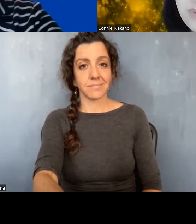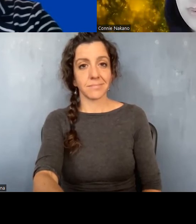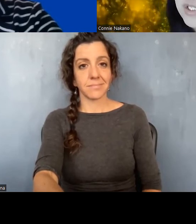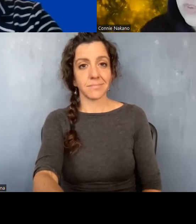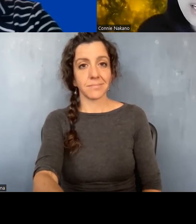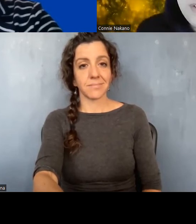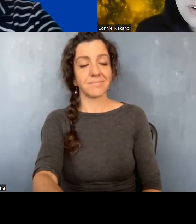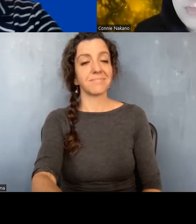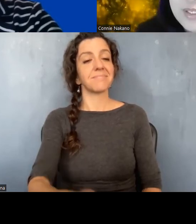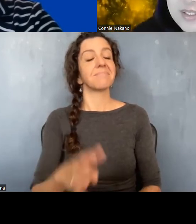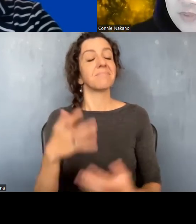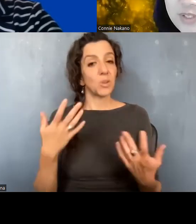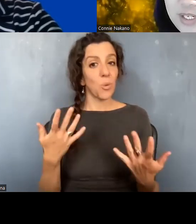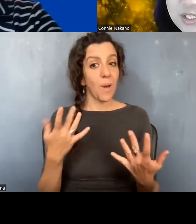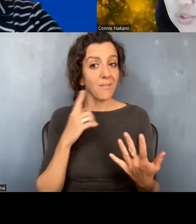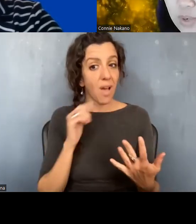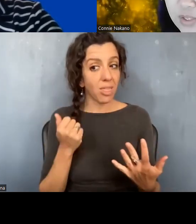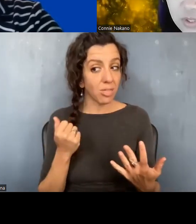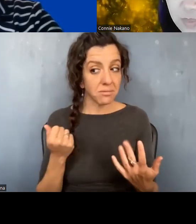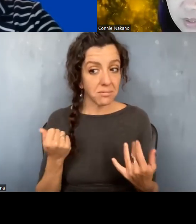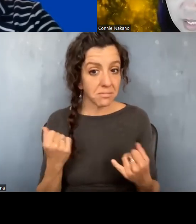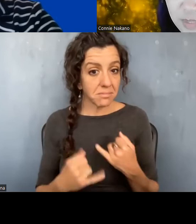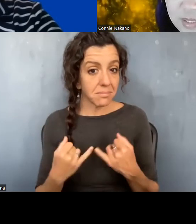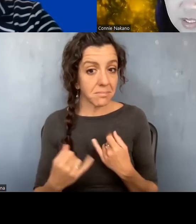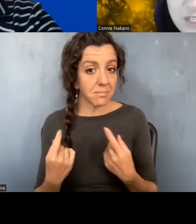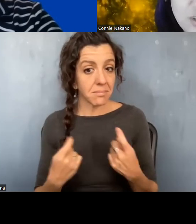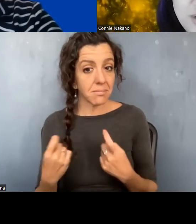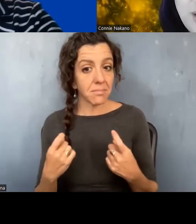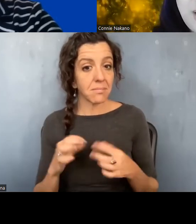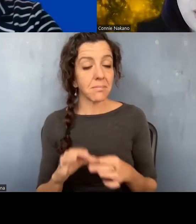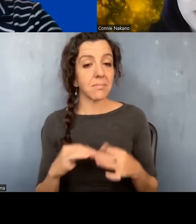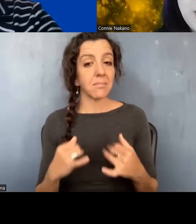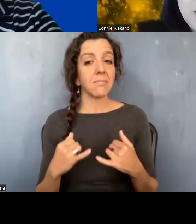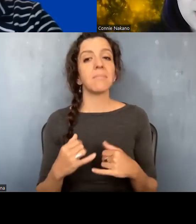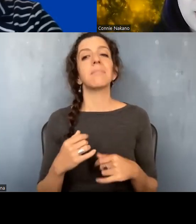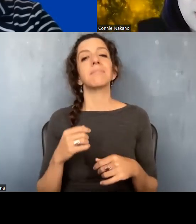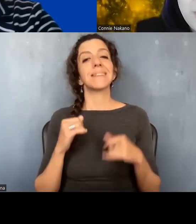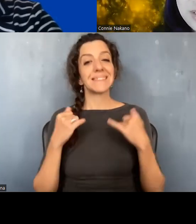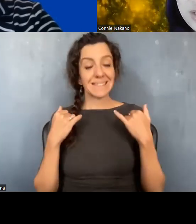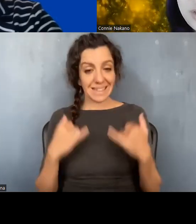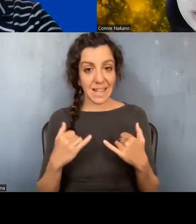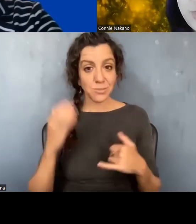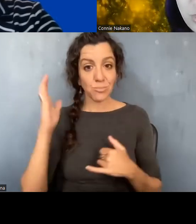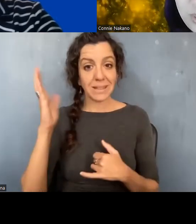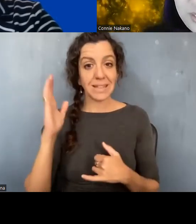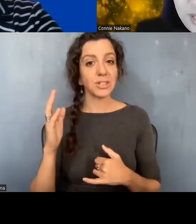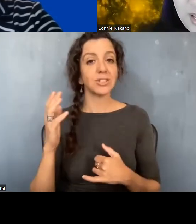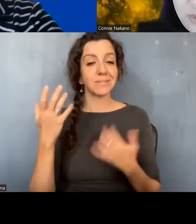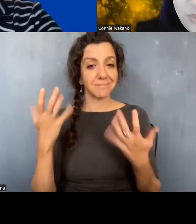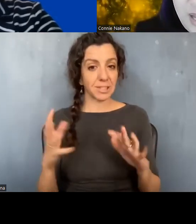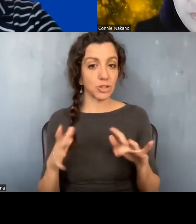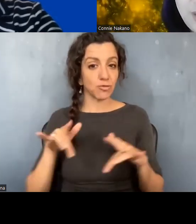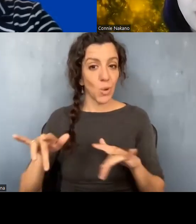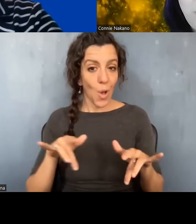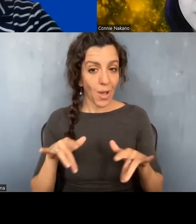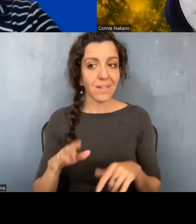And again, while we're just waiting for another minute to see if there's any additional questions about today's presentation, today's presentation has been recorded and